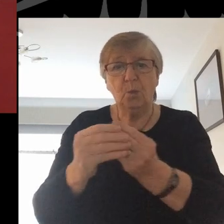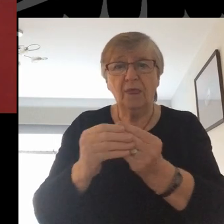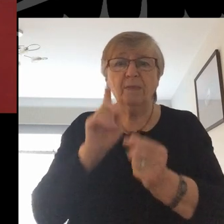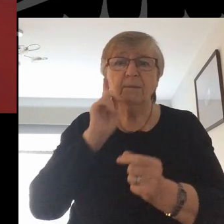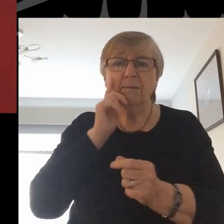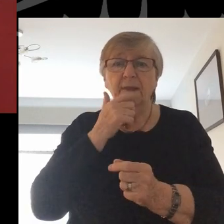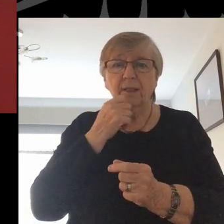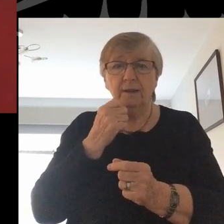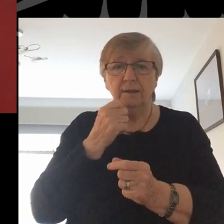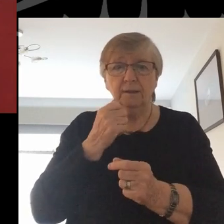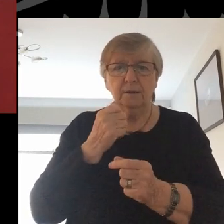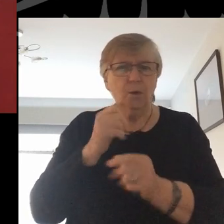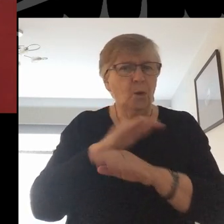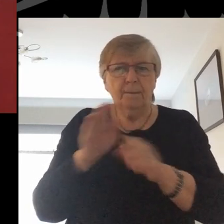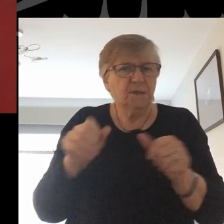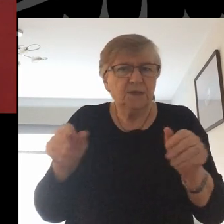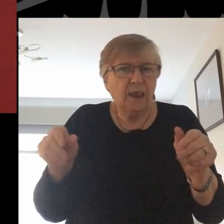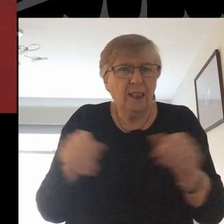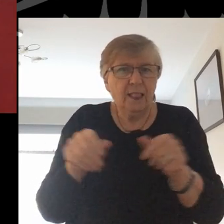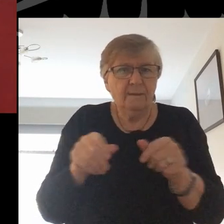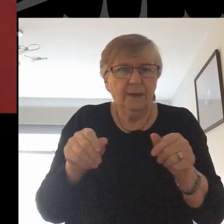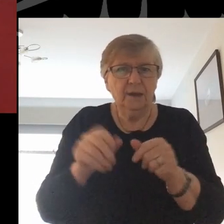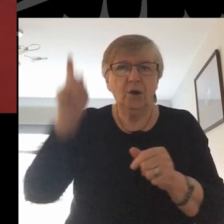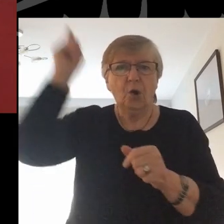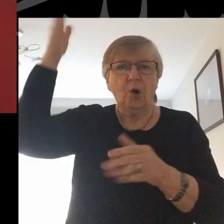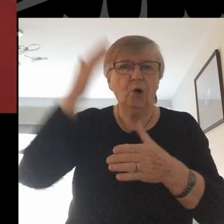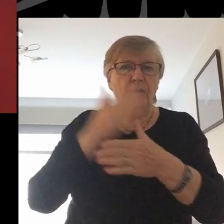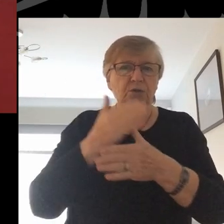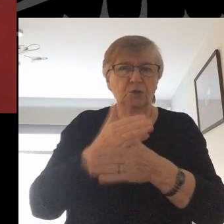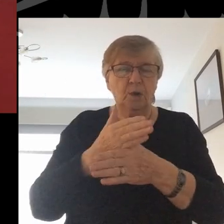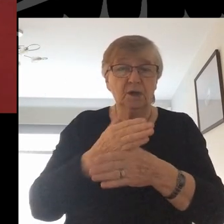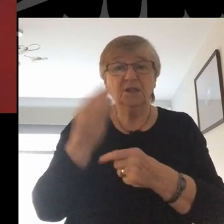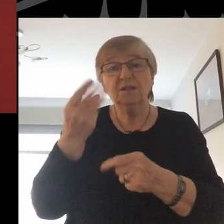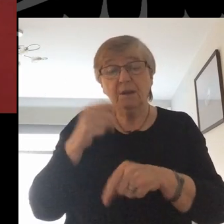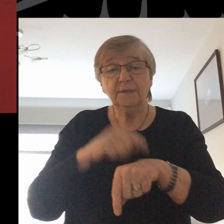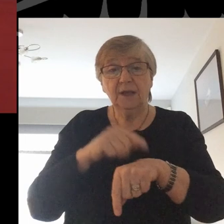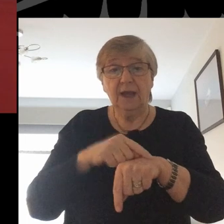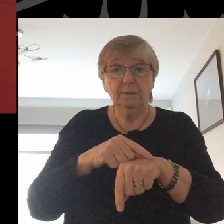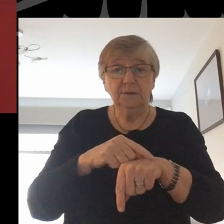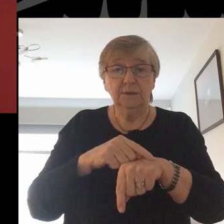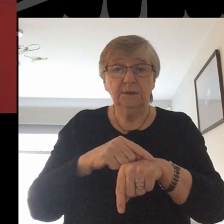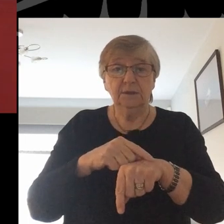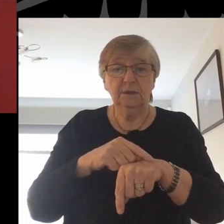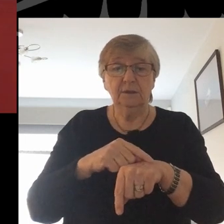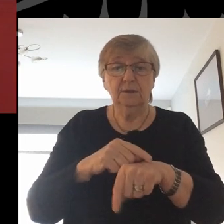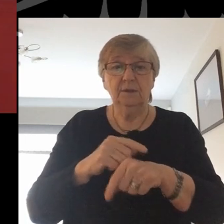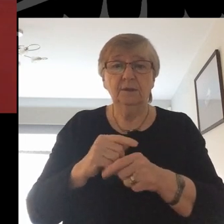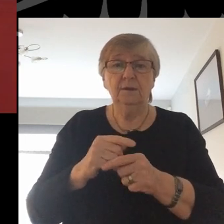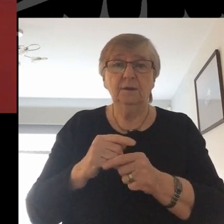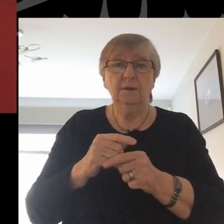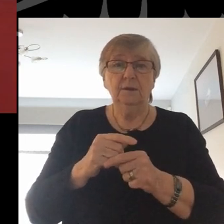Now, we mustn't limit the work of God, and there are times and occasions when